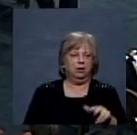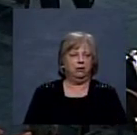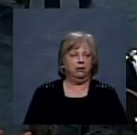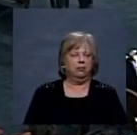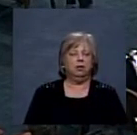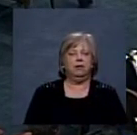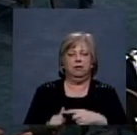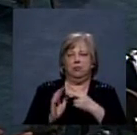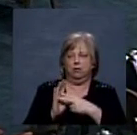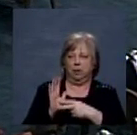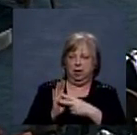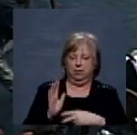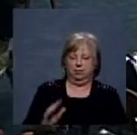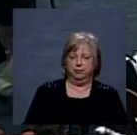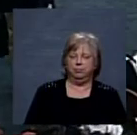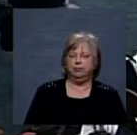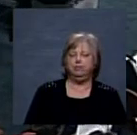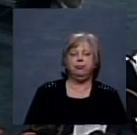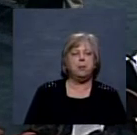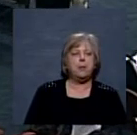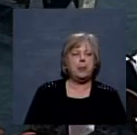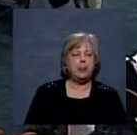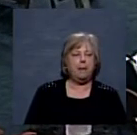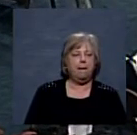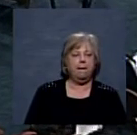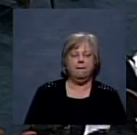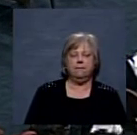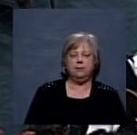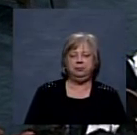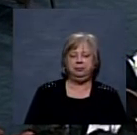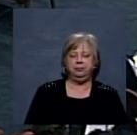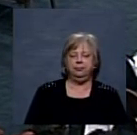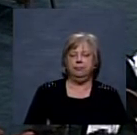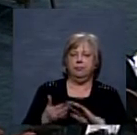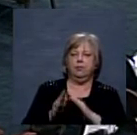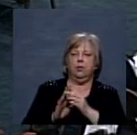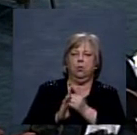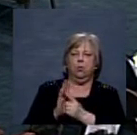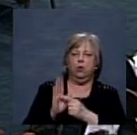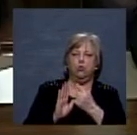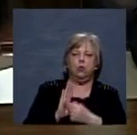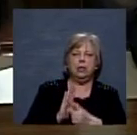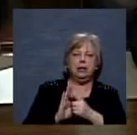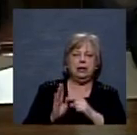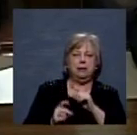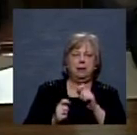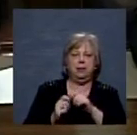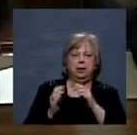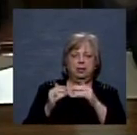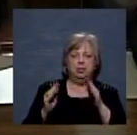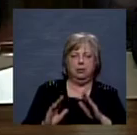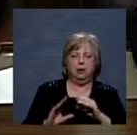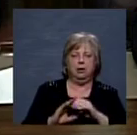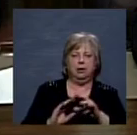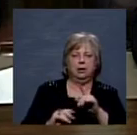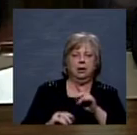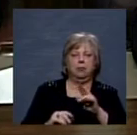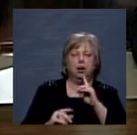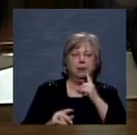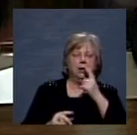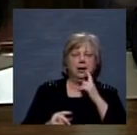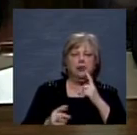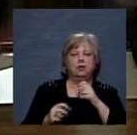33. First reading, please. We'll clear the room. An ordinance to condemn a certain structure in the city of Little Rock, Arkansas, with structural fire